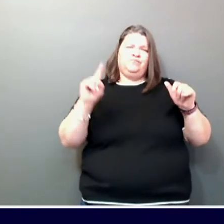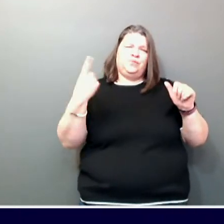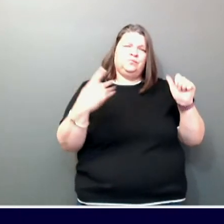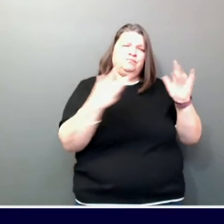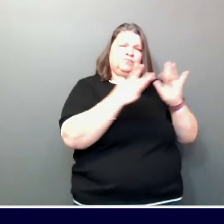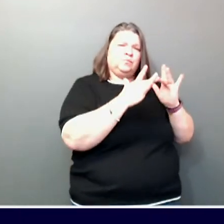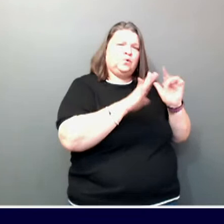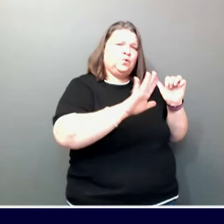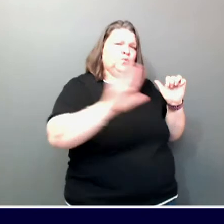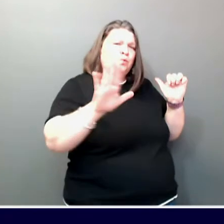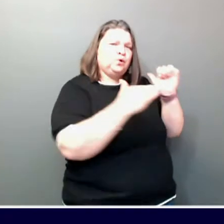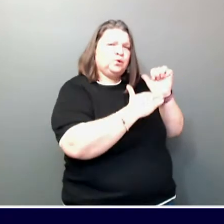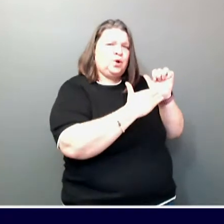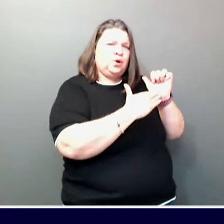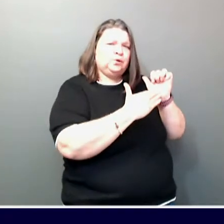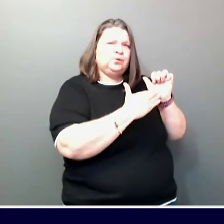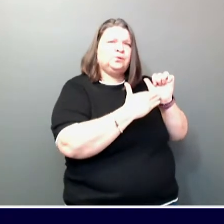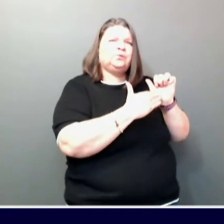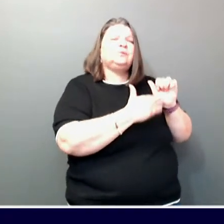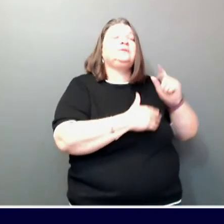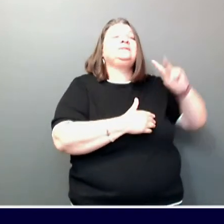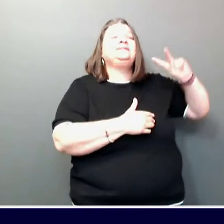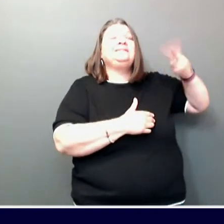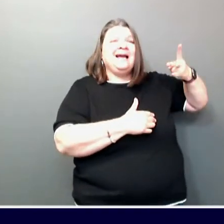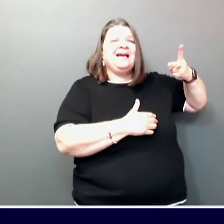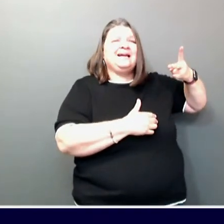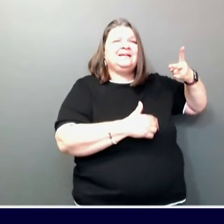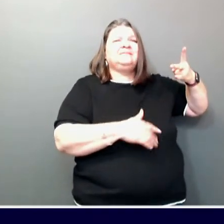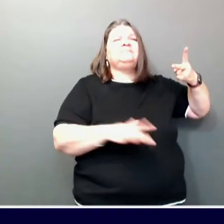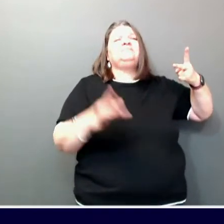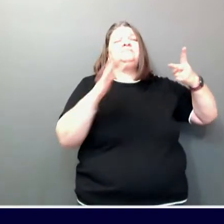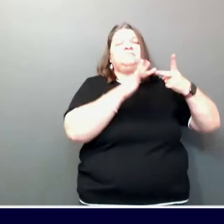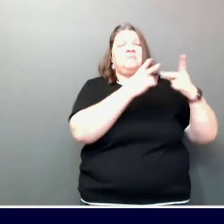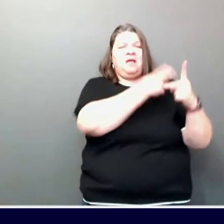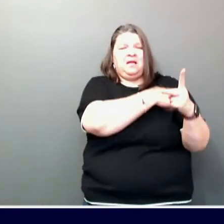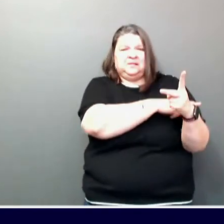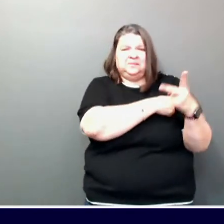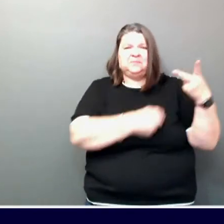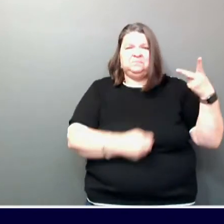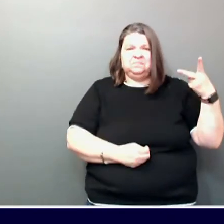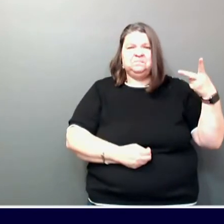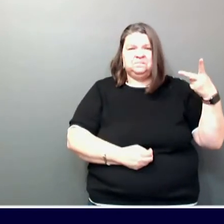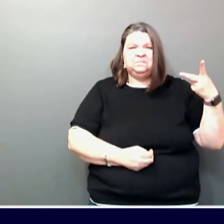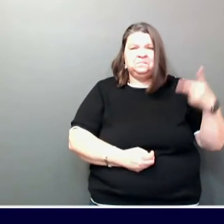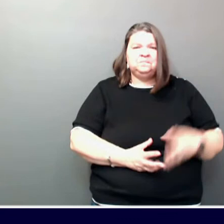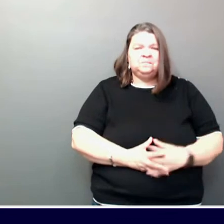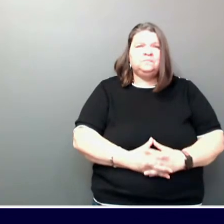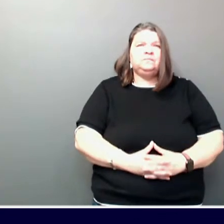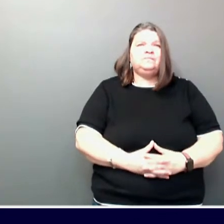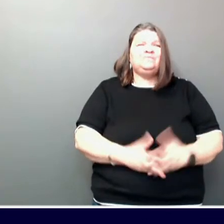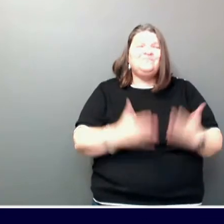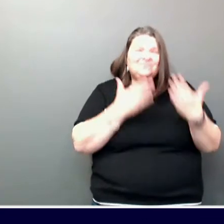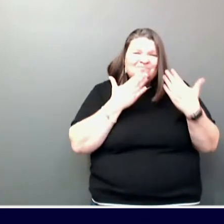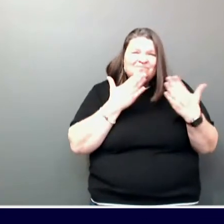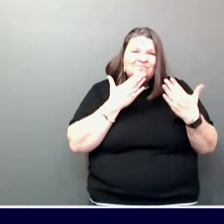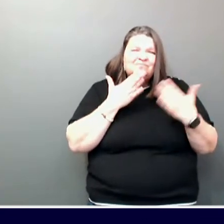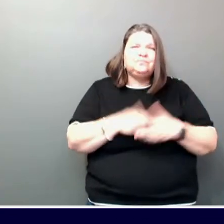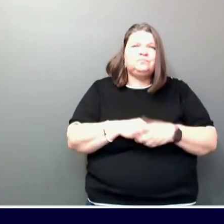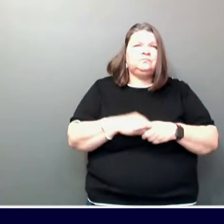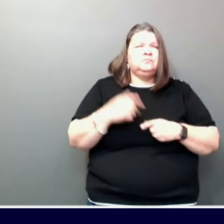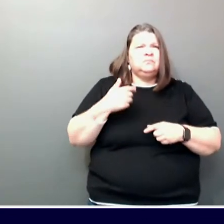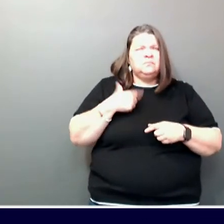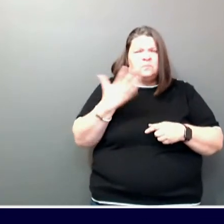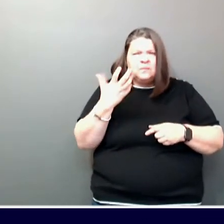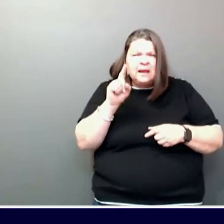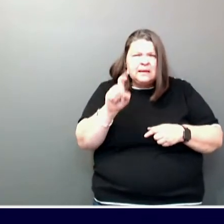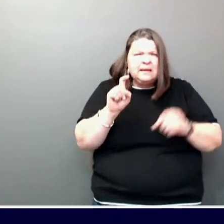there was one thing that you mentioned earlier that I just wanted to kind of clarify on, because I think I'm hearing two different things, and I think you can help clear this